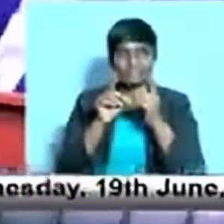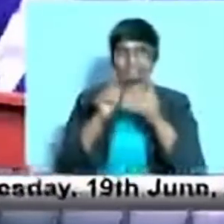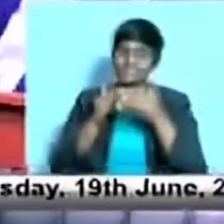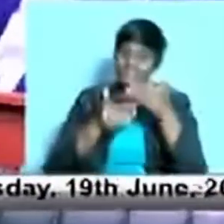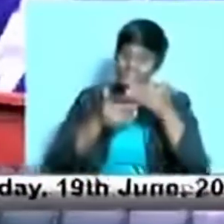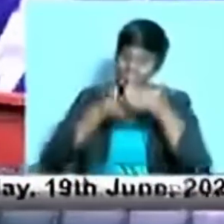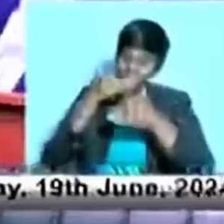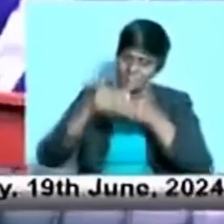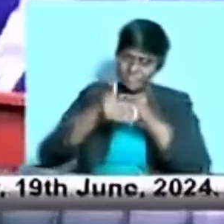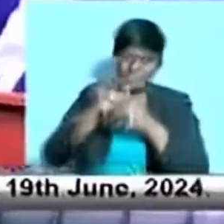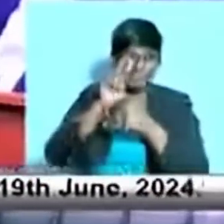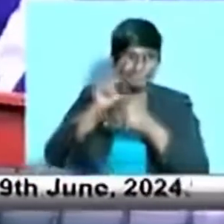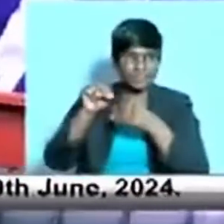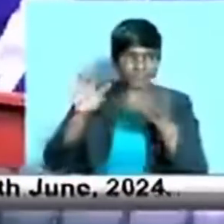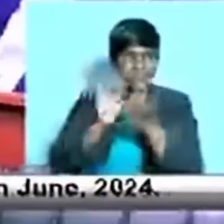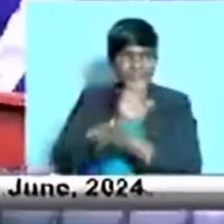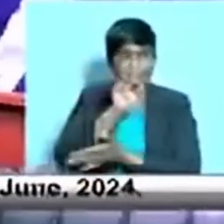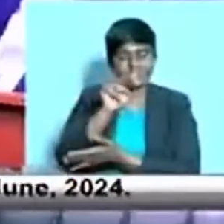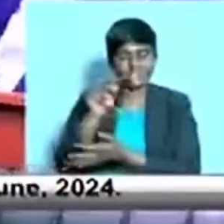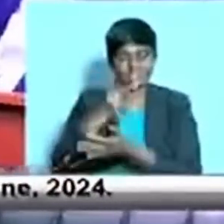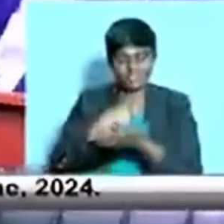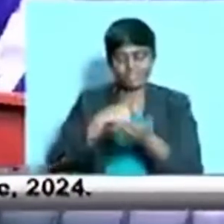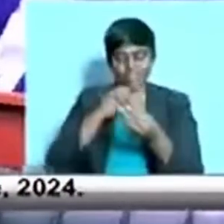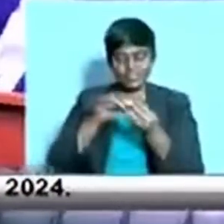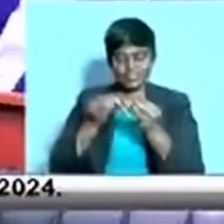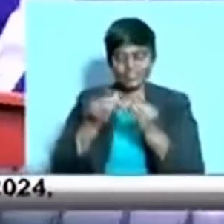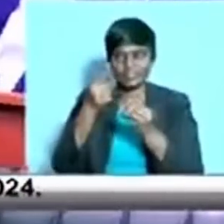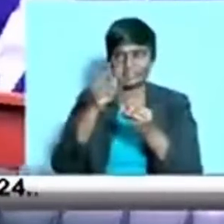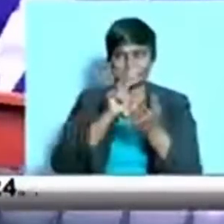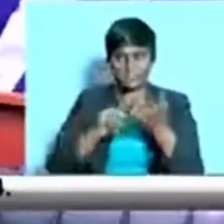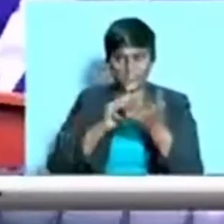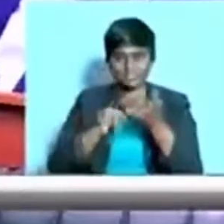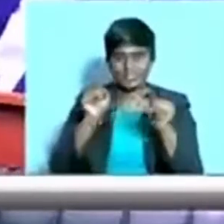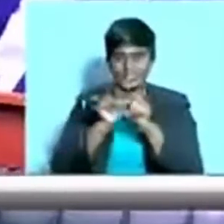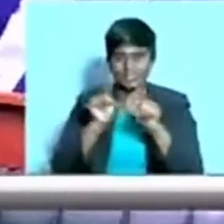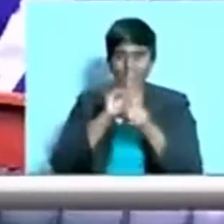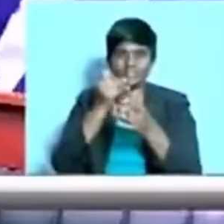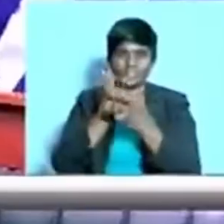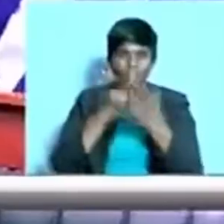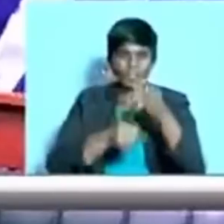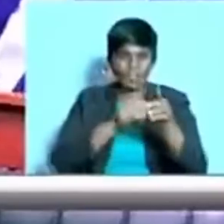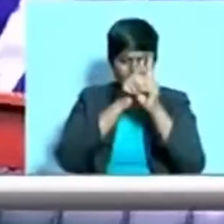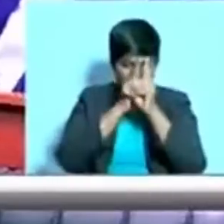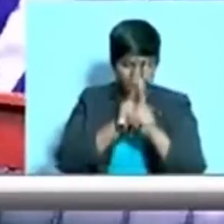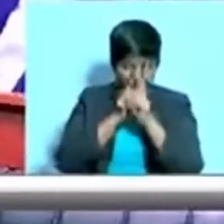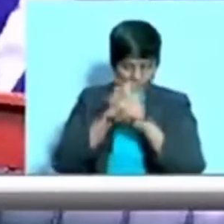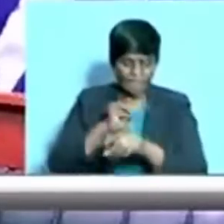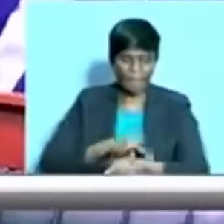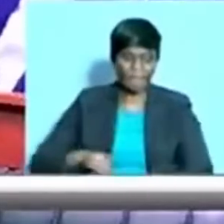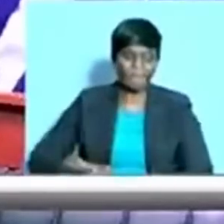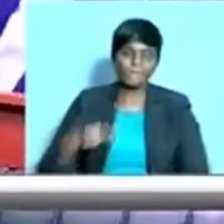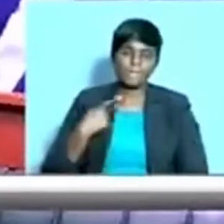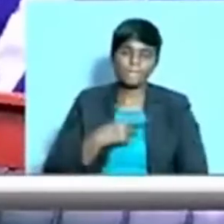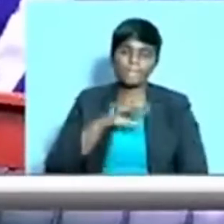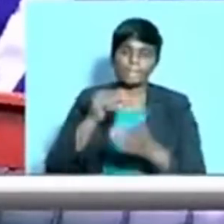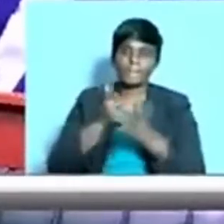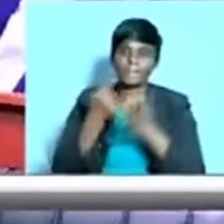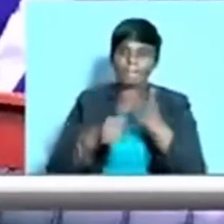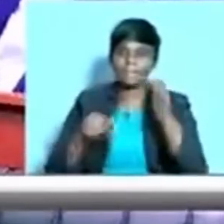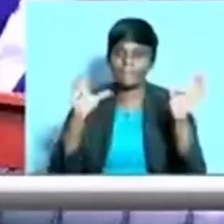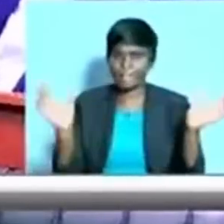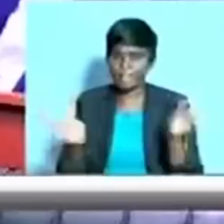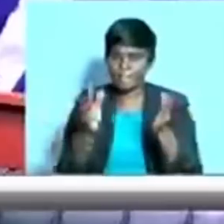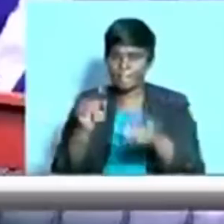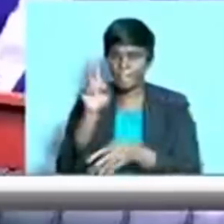Speaker, to page 22, where I read number 1, on the resolutions member parliaments are encouraged to